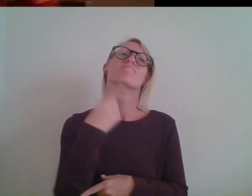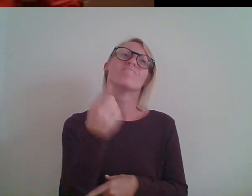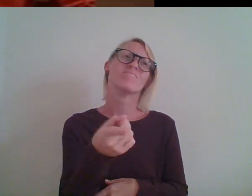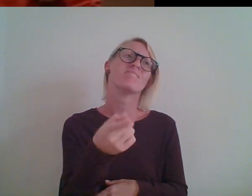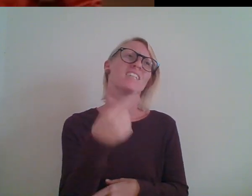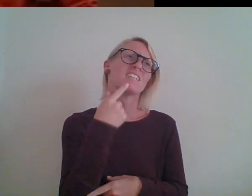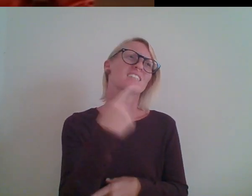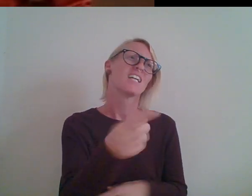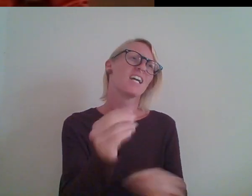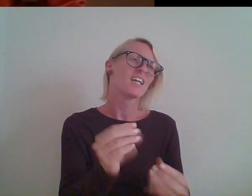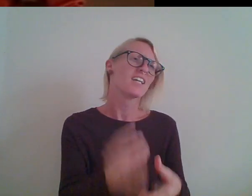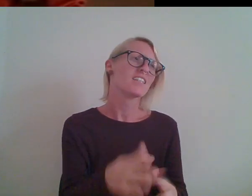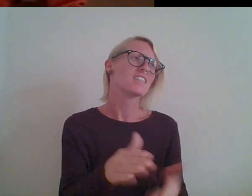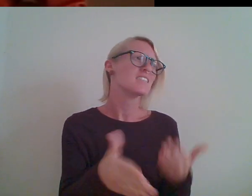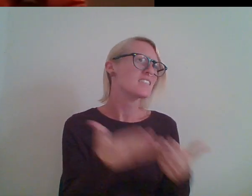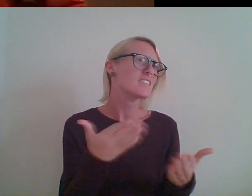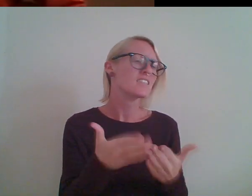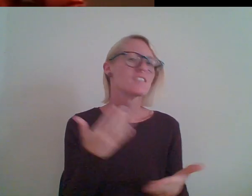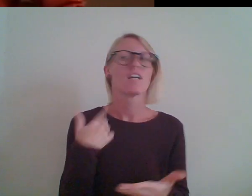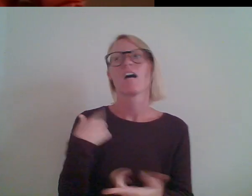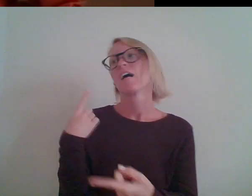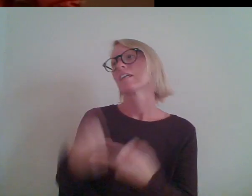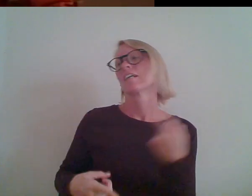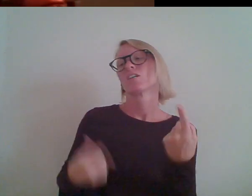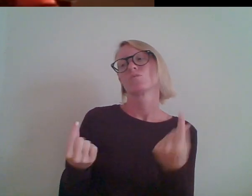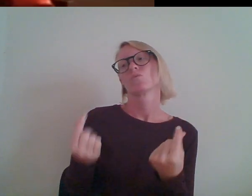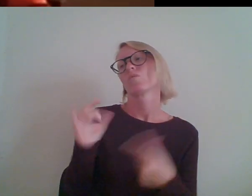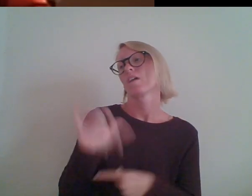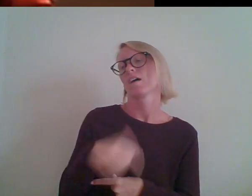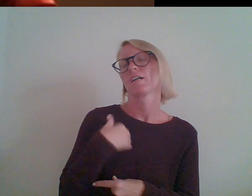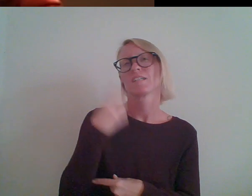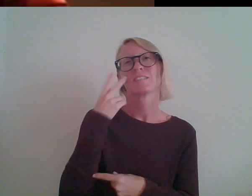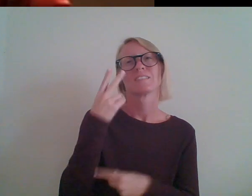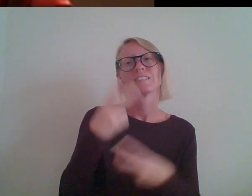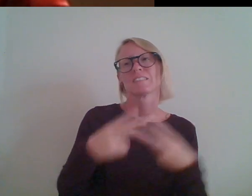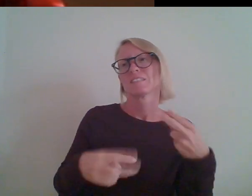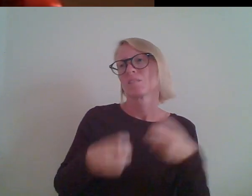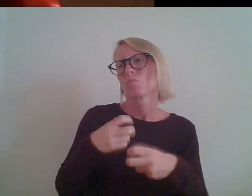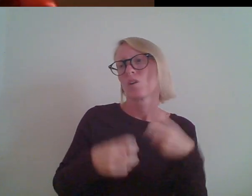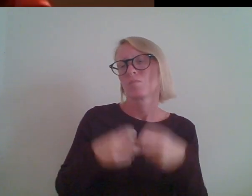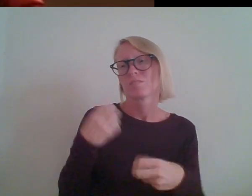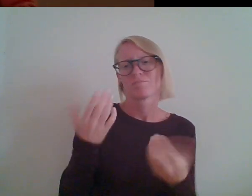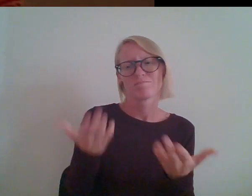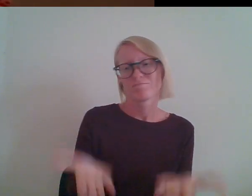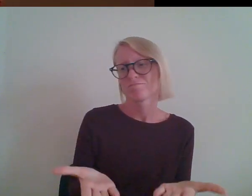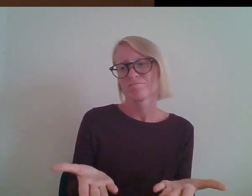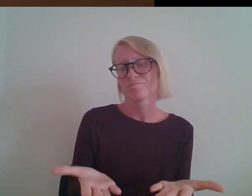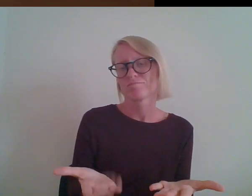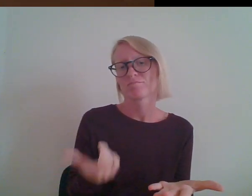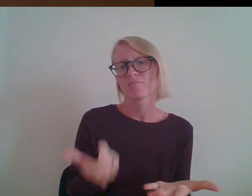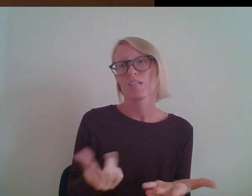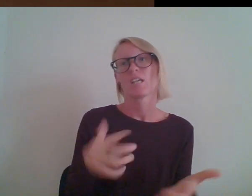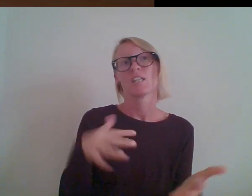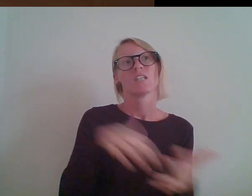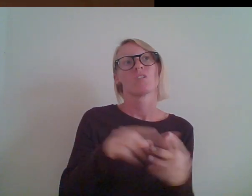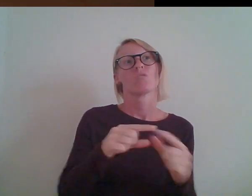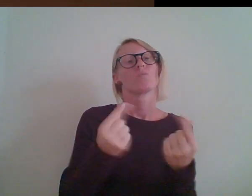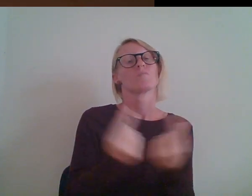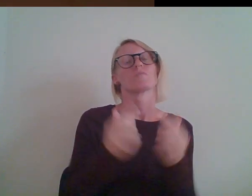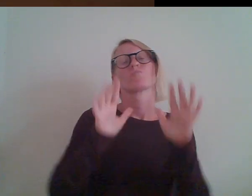easy. But I can't do that because I don't see where the problems lie in that particular concept. Study groups are great,